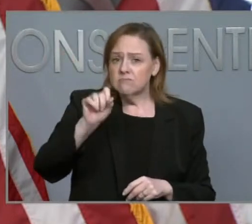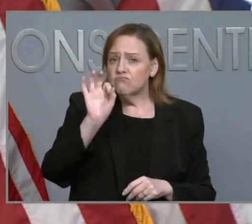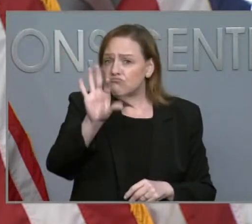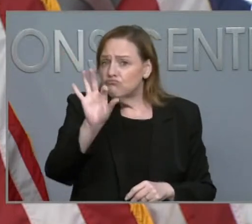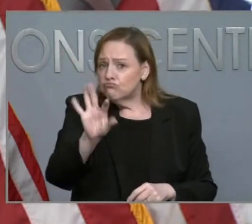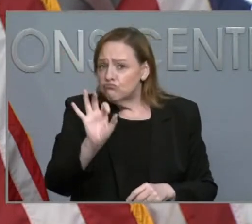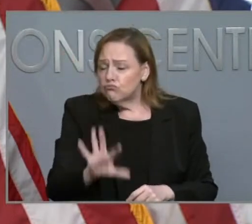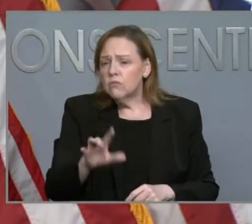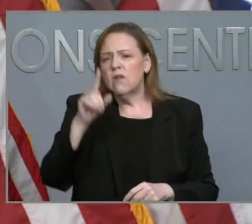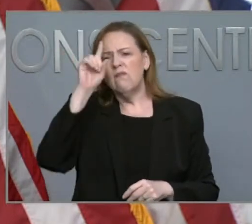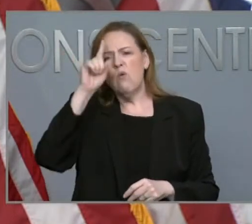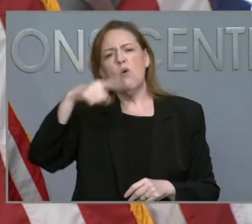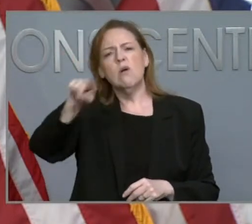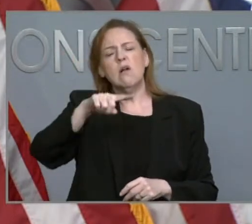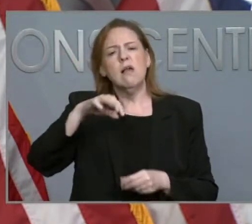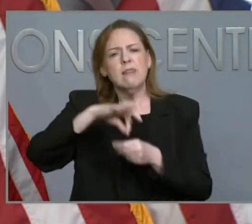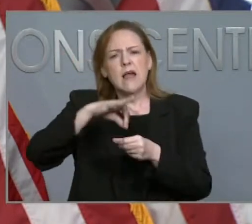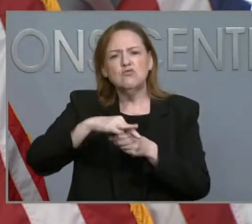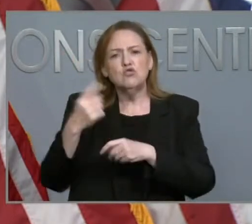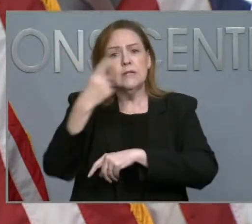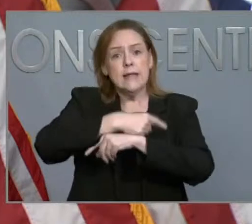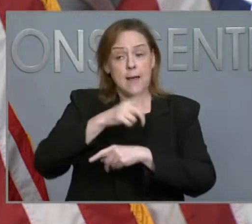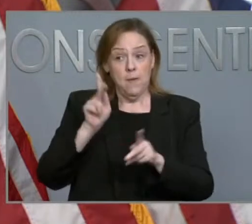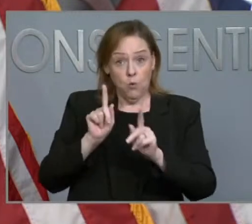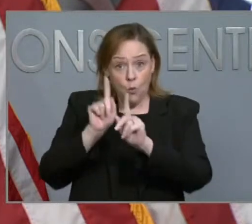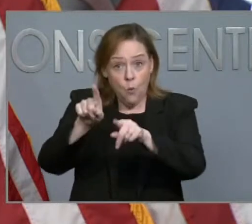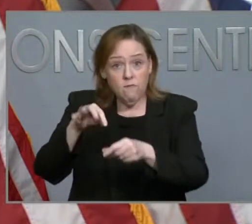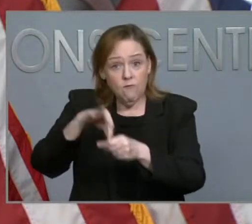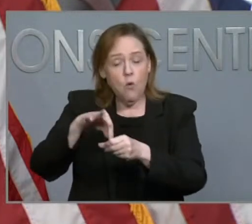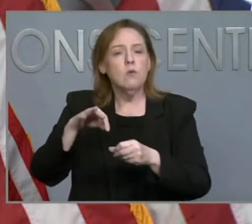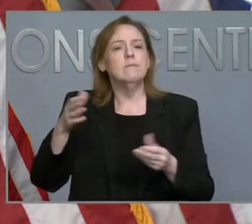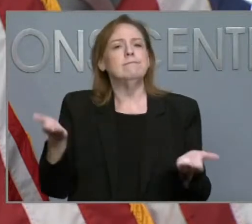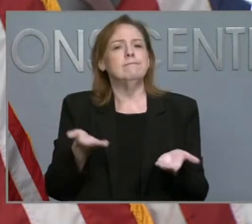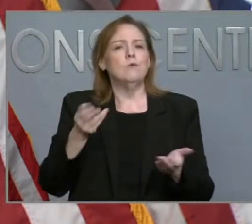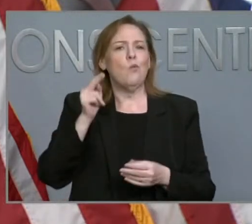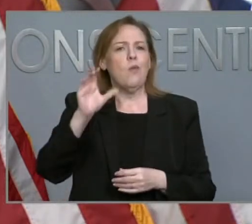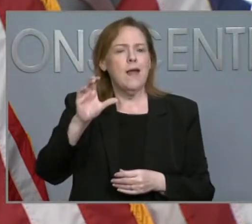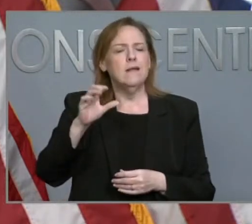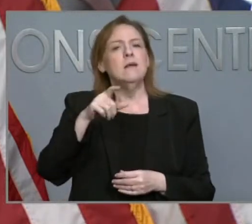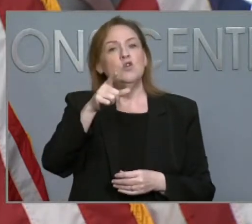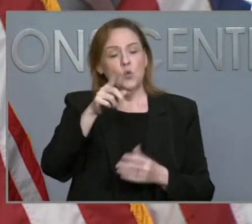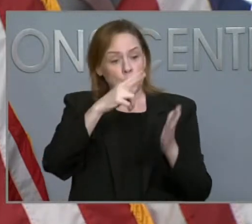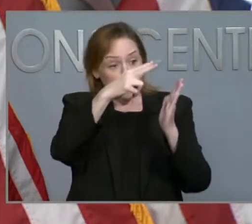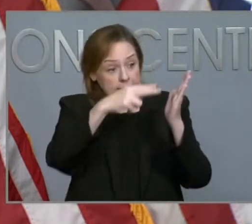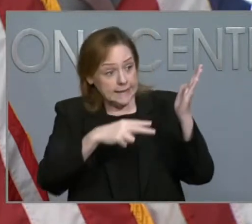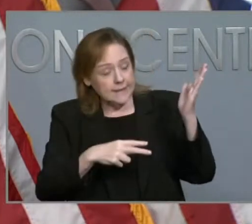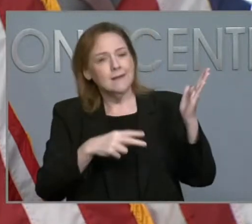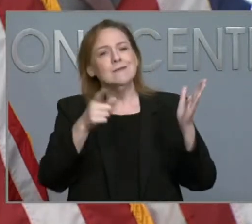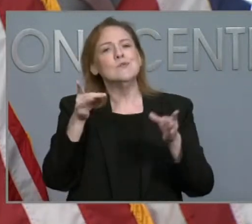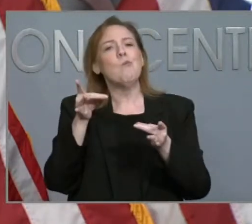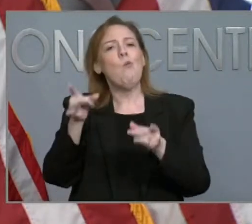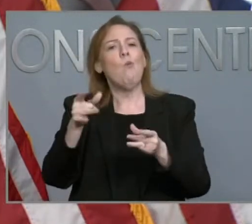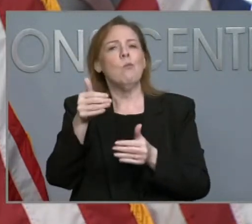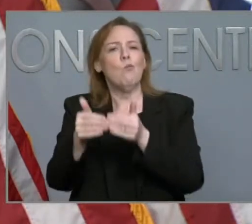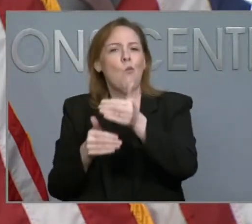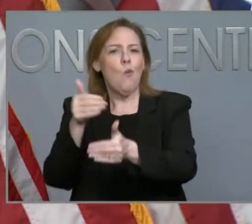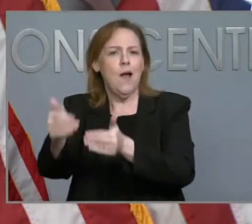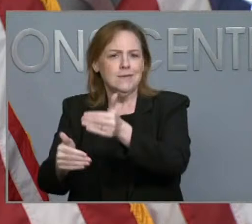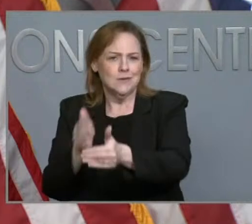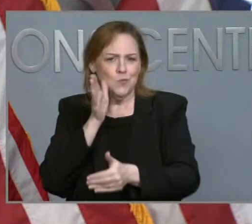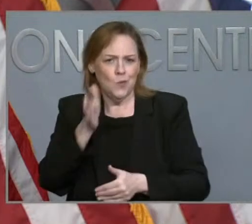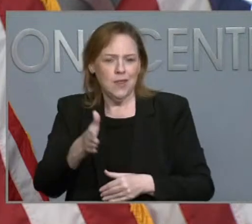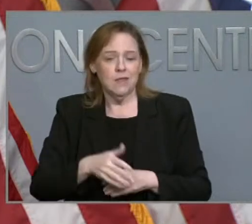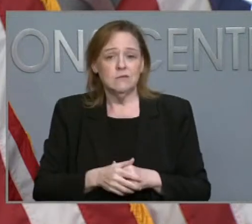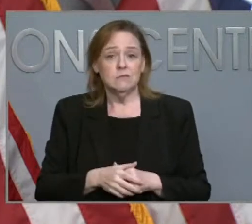with your audiences so we can have a smooth election day as well. If you haven't voted yet, please